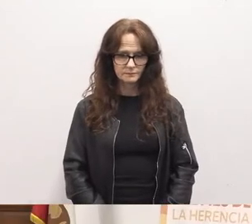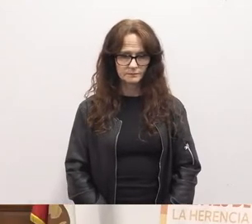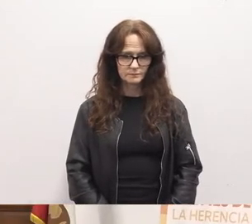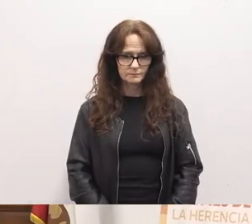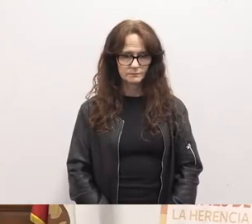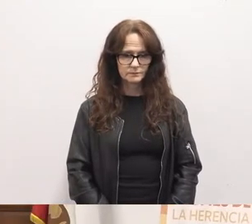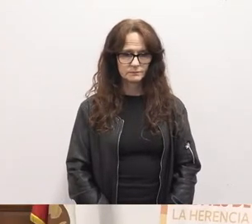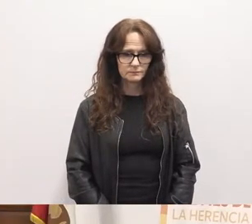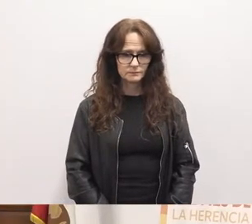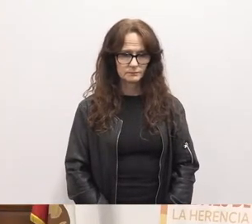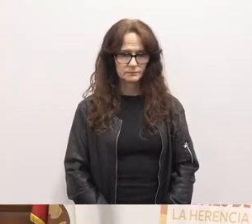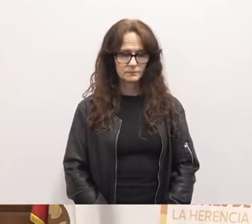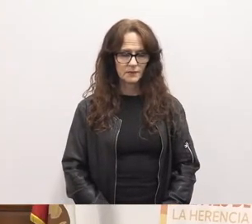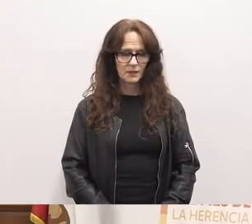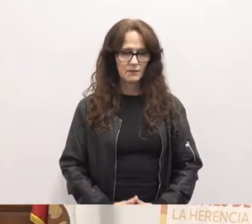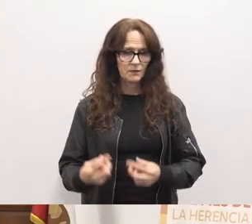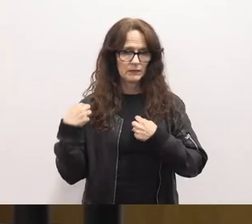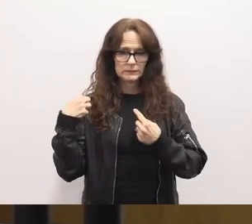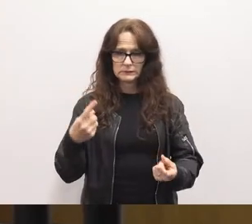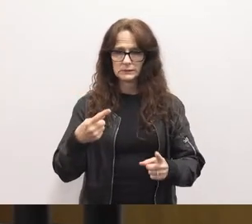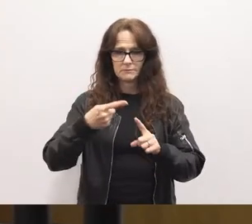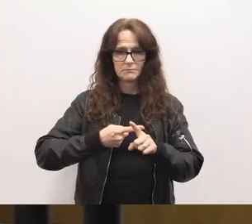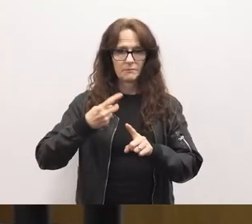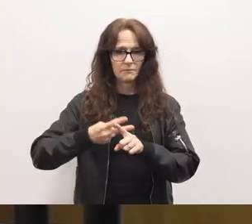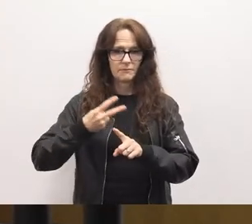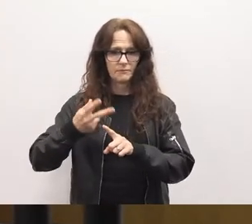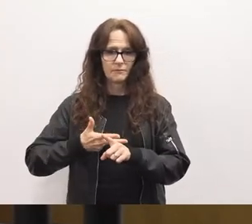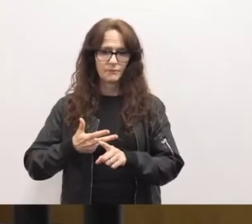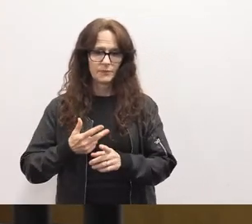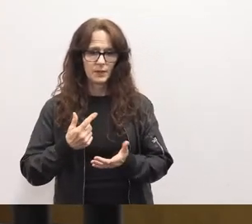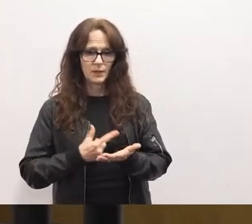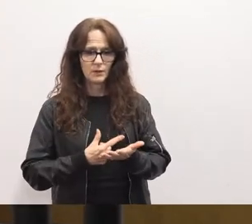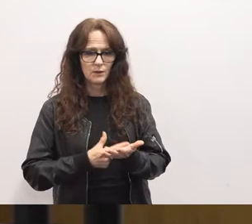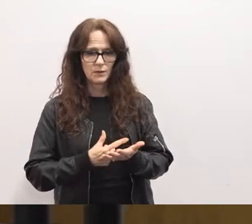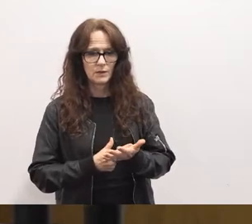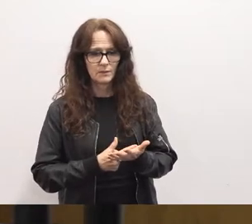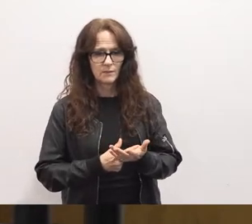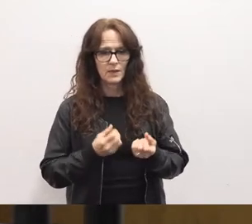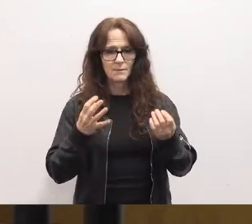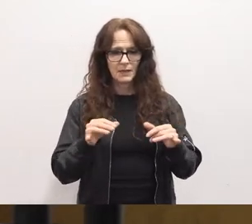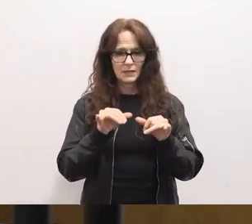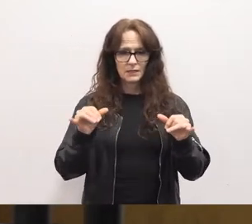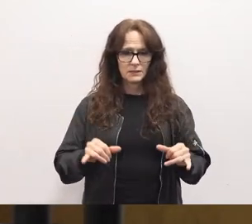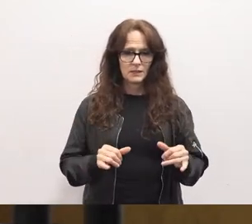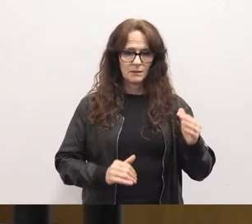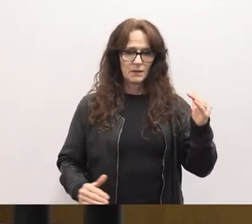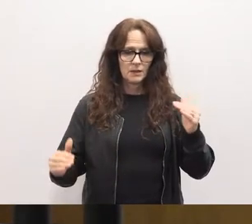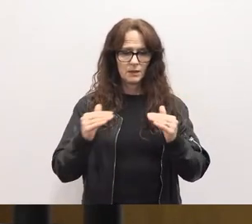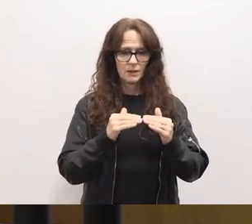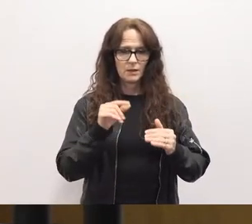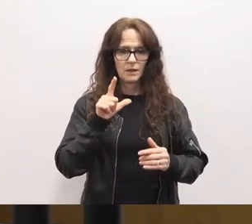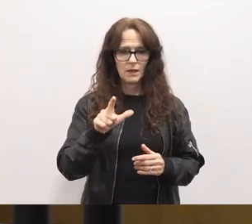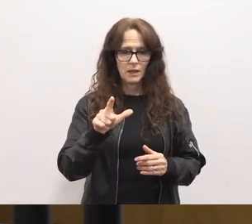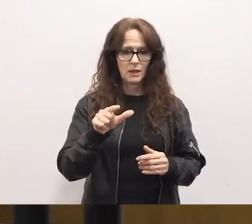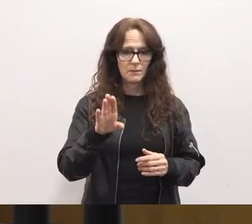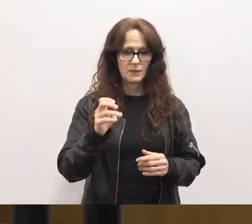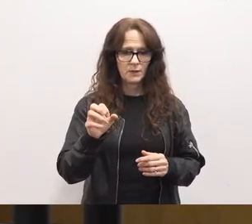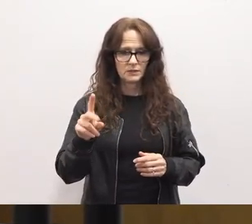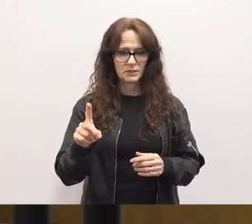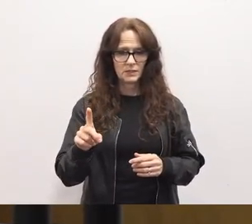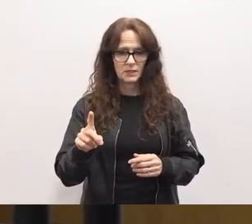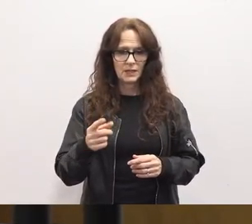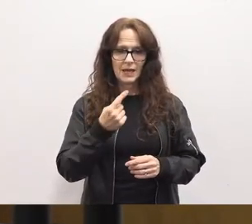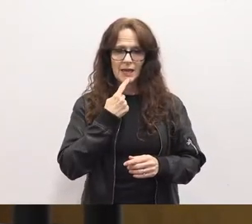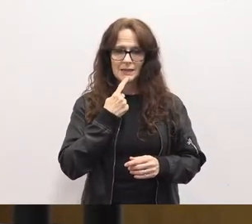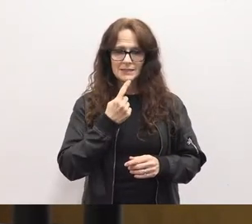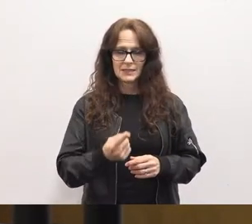So for the past couple of months, we've discussed a number of system inequities within the Long Beach Unified School District. Now, I